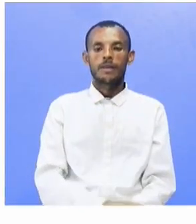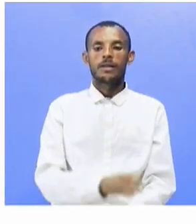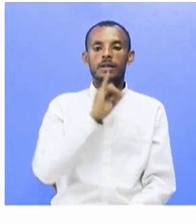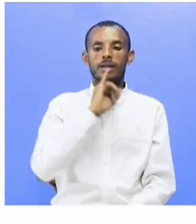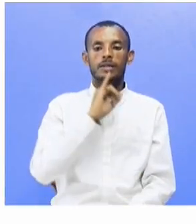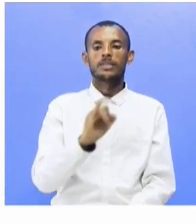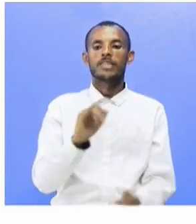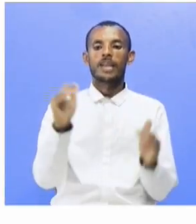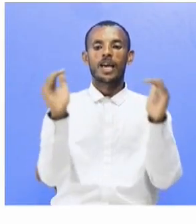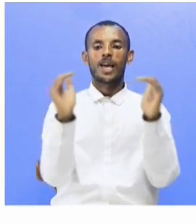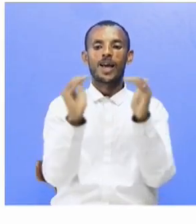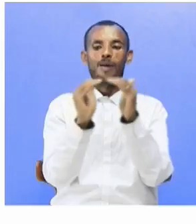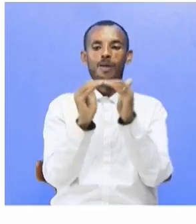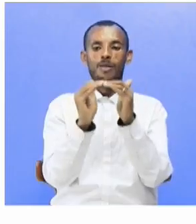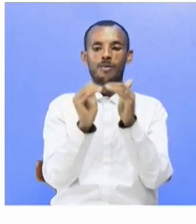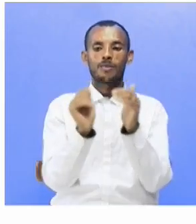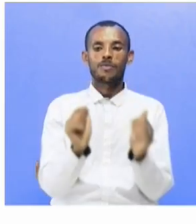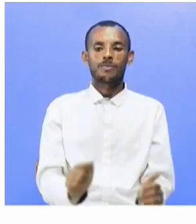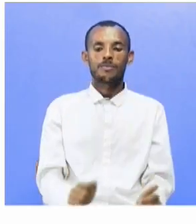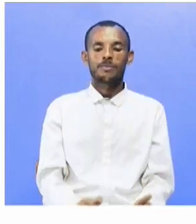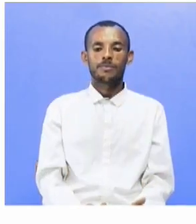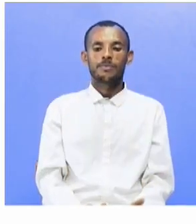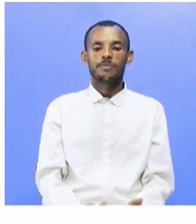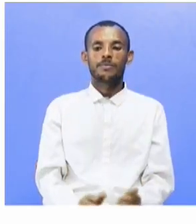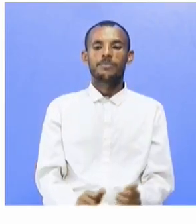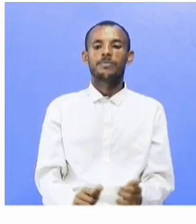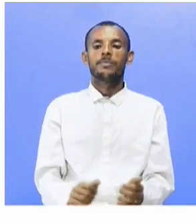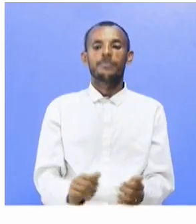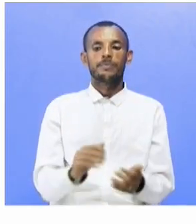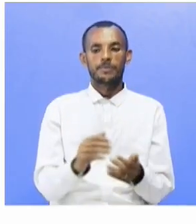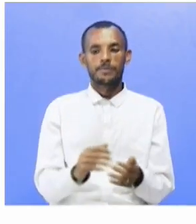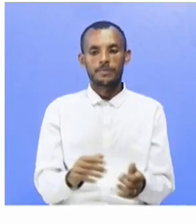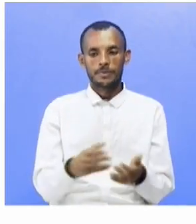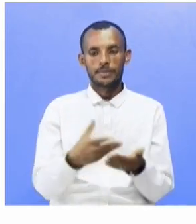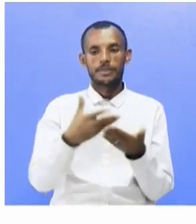is equal to selling price